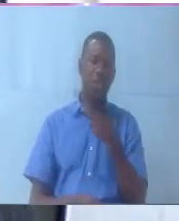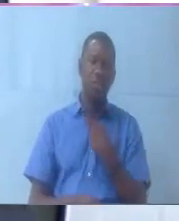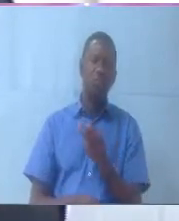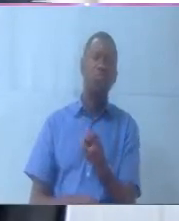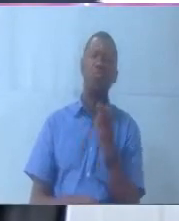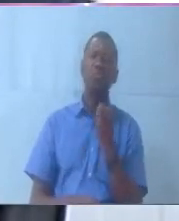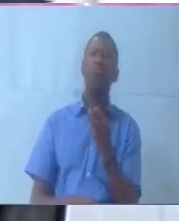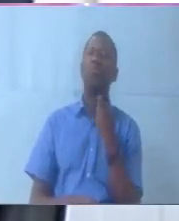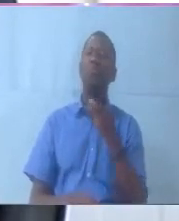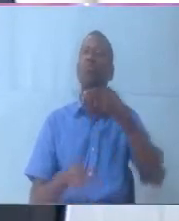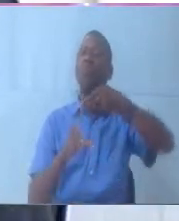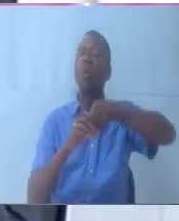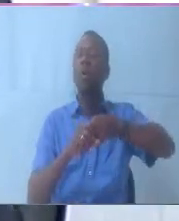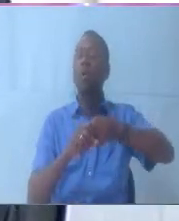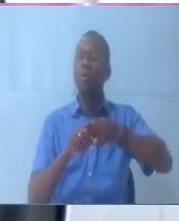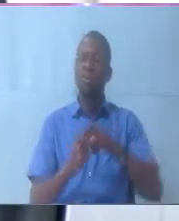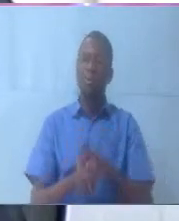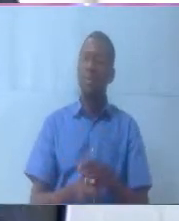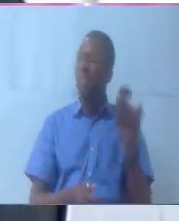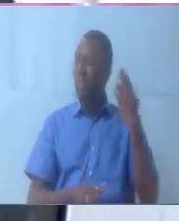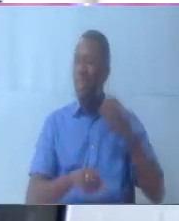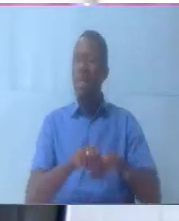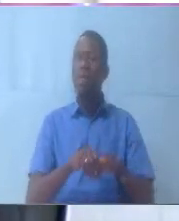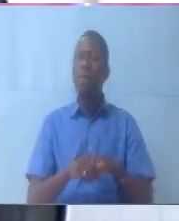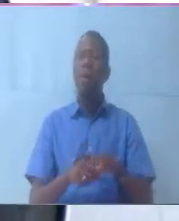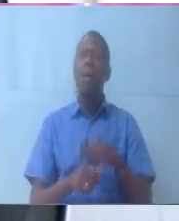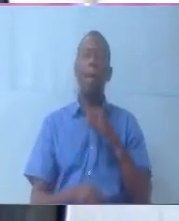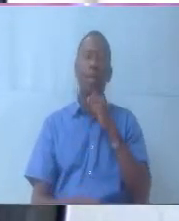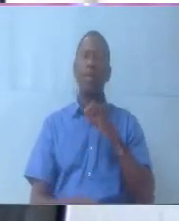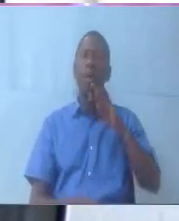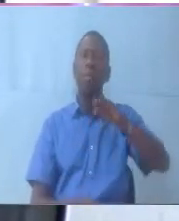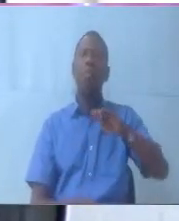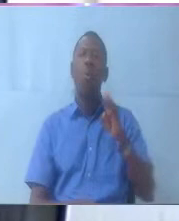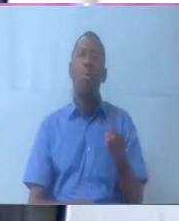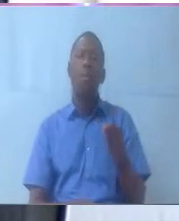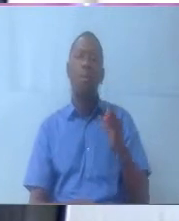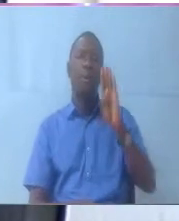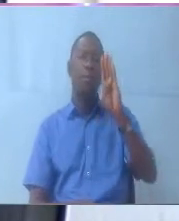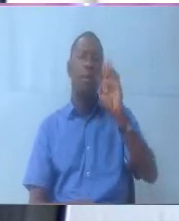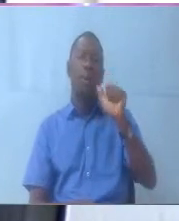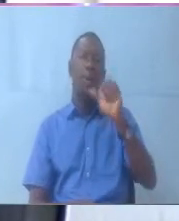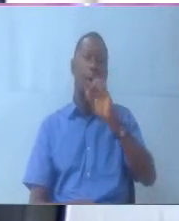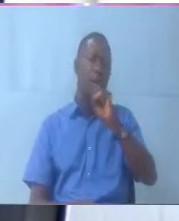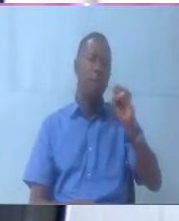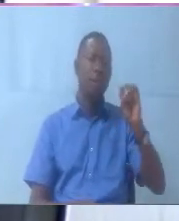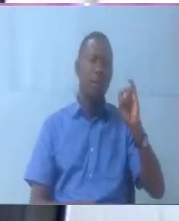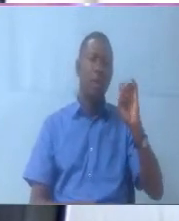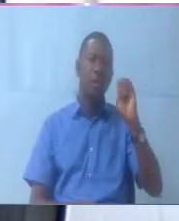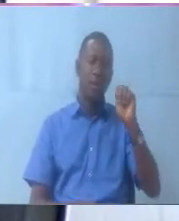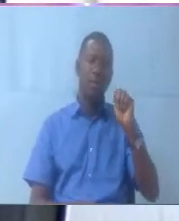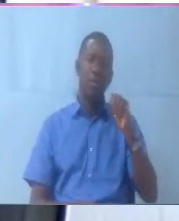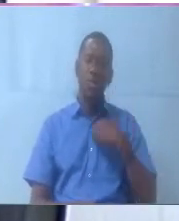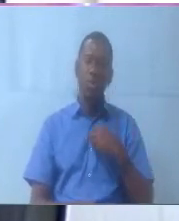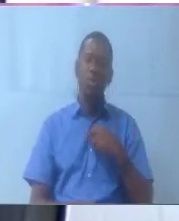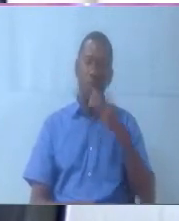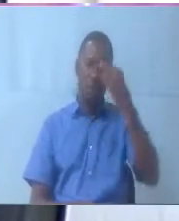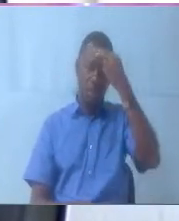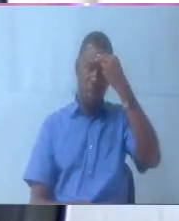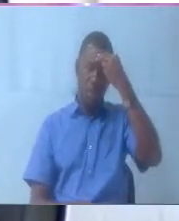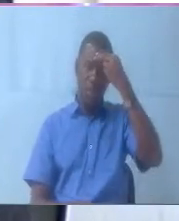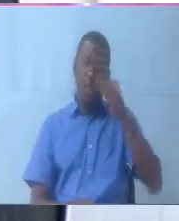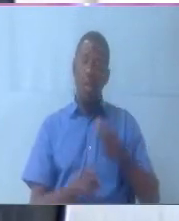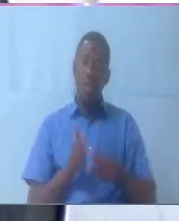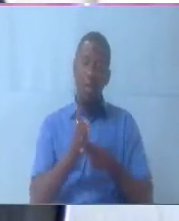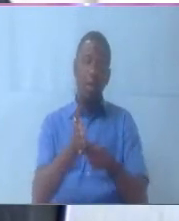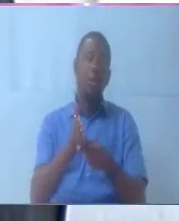leti. One Mohamed Basi was the head of that place. Ikafome Muhammad Basi atelom nyaton ko te do ku bundala. A